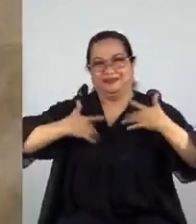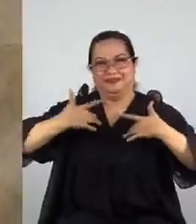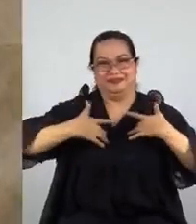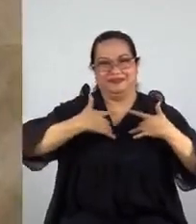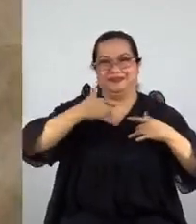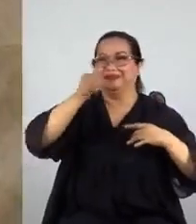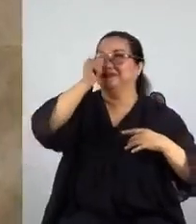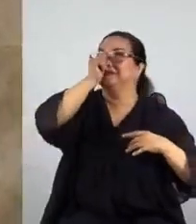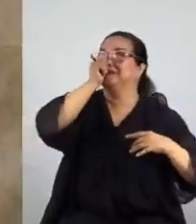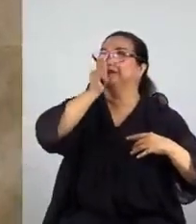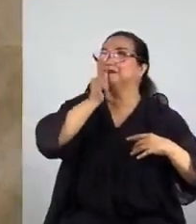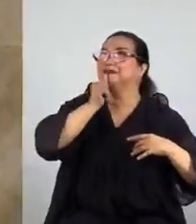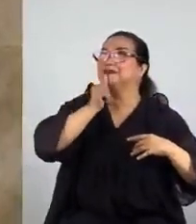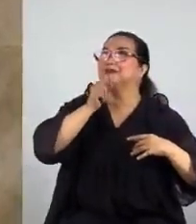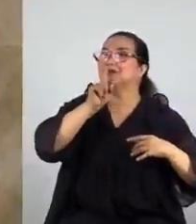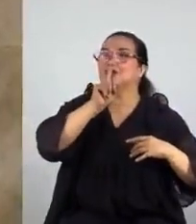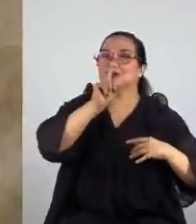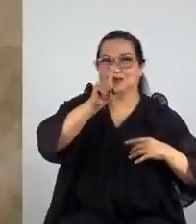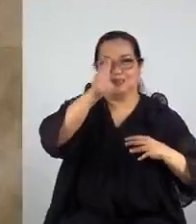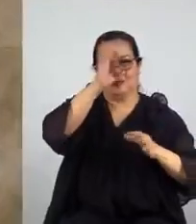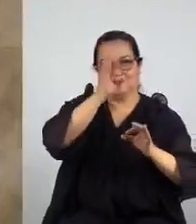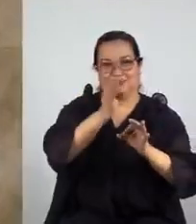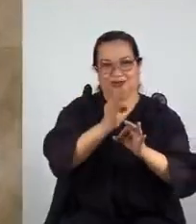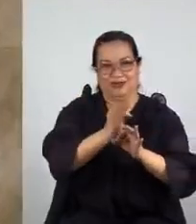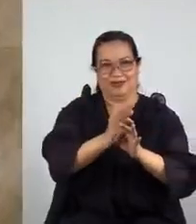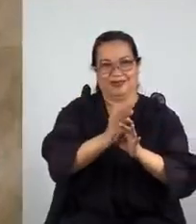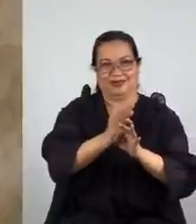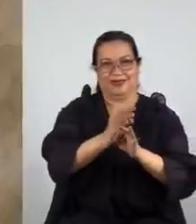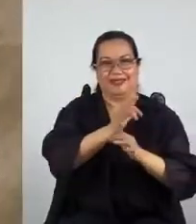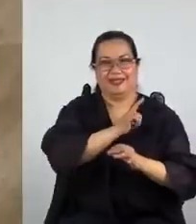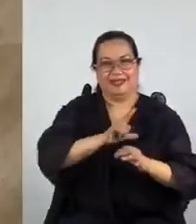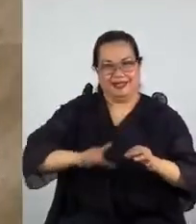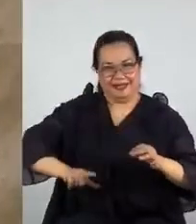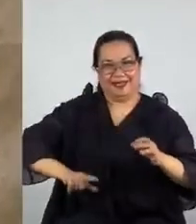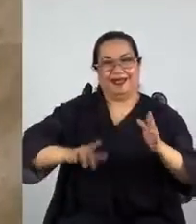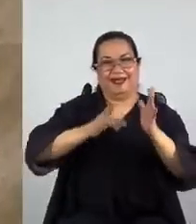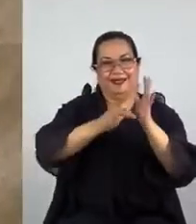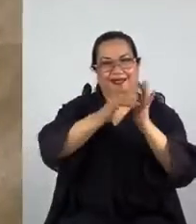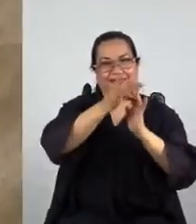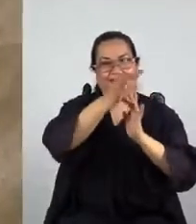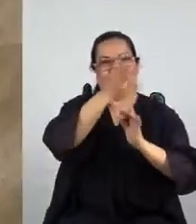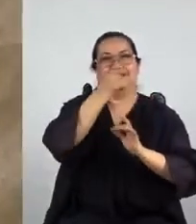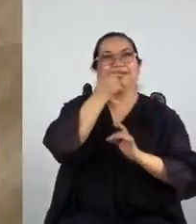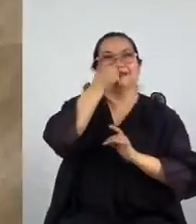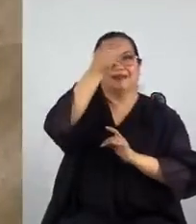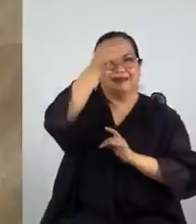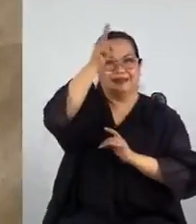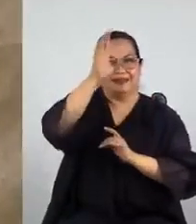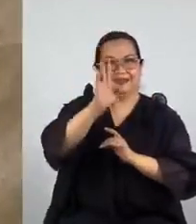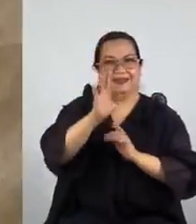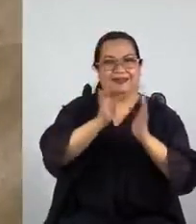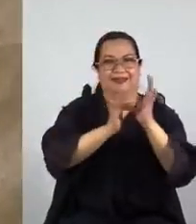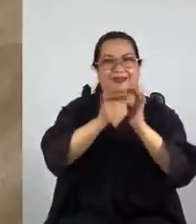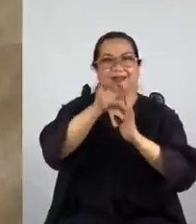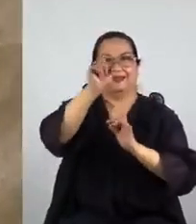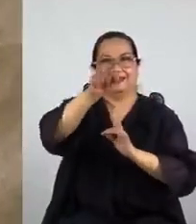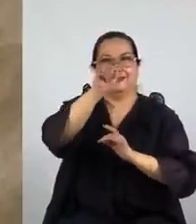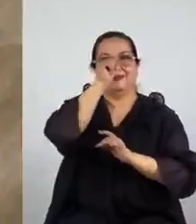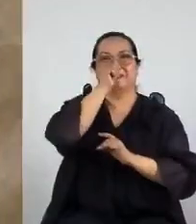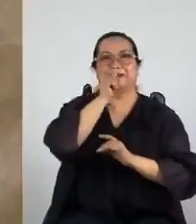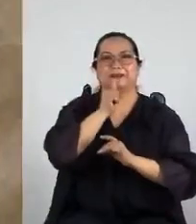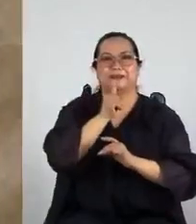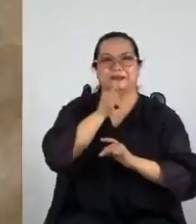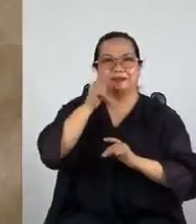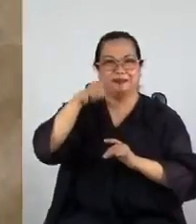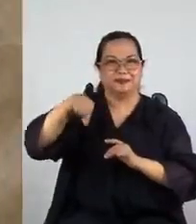Endurance is a mark of genuine faith. The life of faith in Christ requires endurance. You know, let me